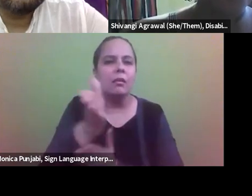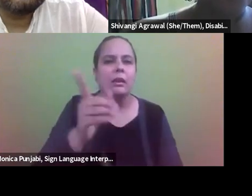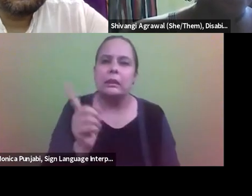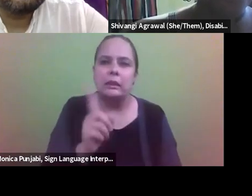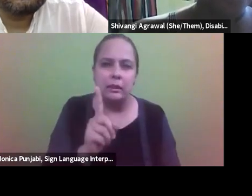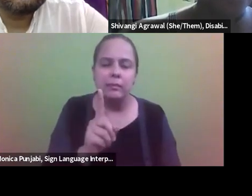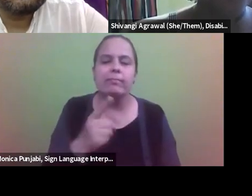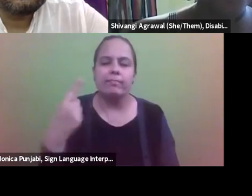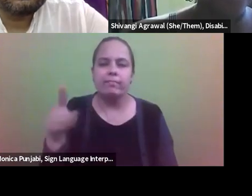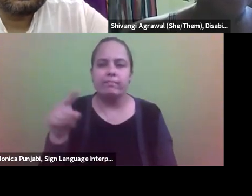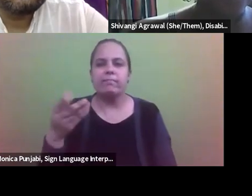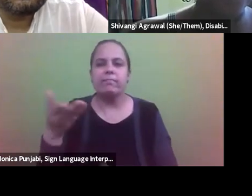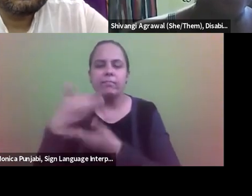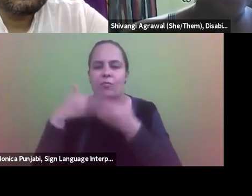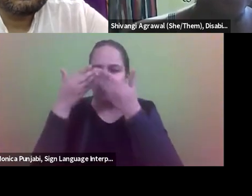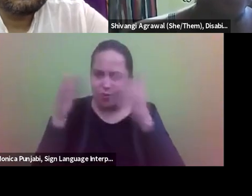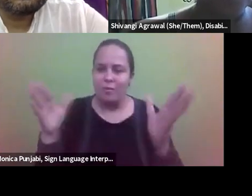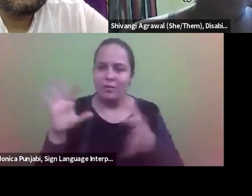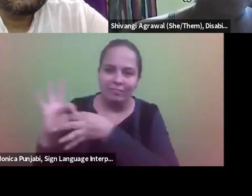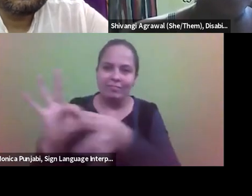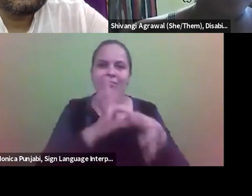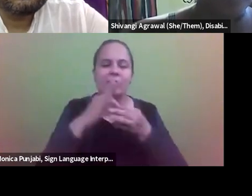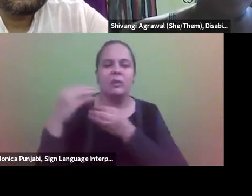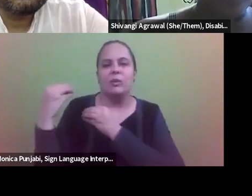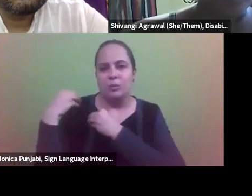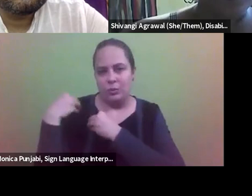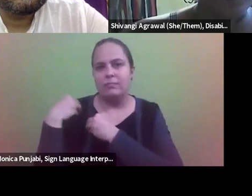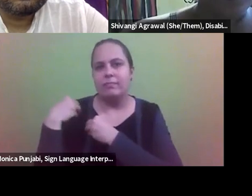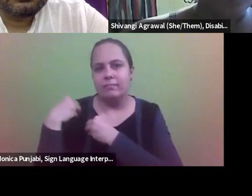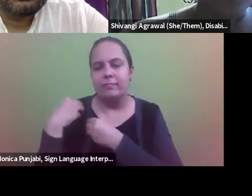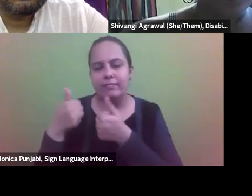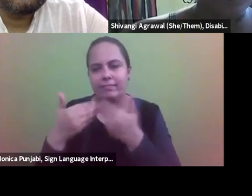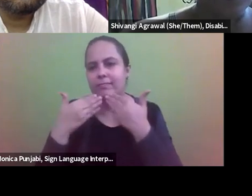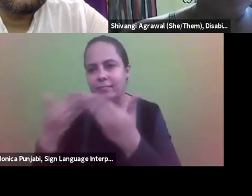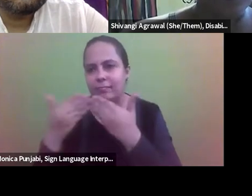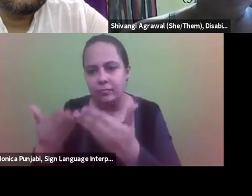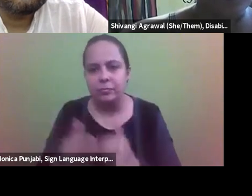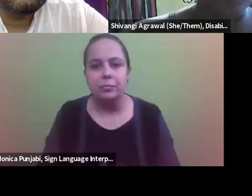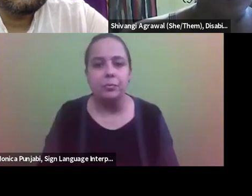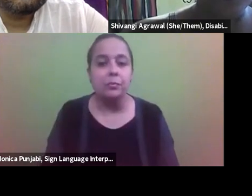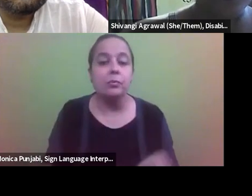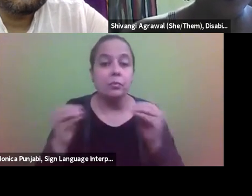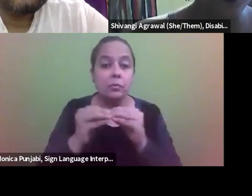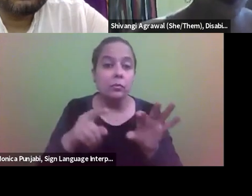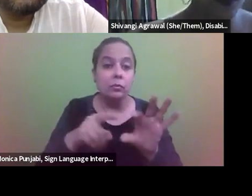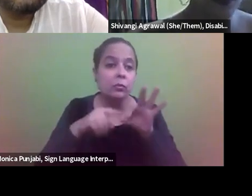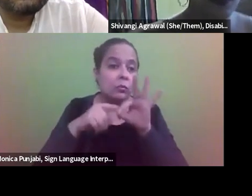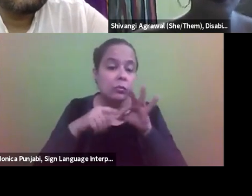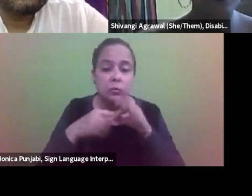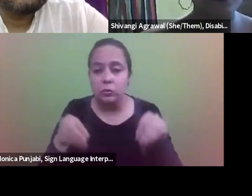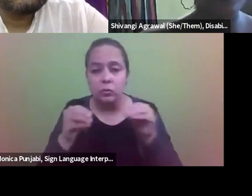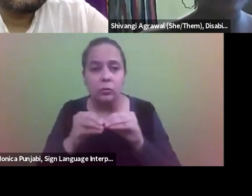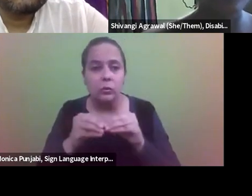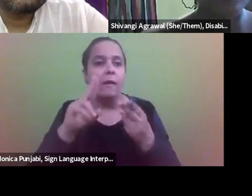Shivangi, thank you. Let me take one more question of our own for Faraz before I get to this barrage